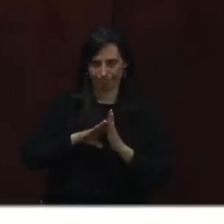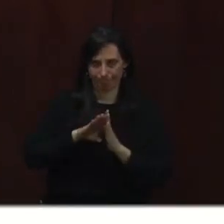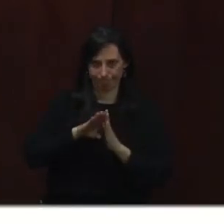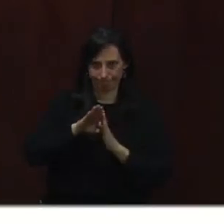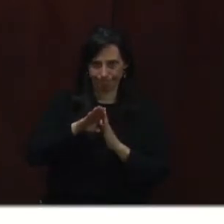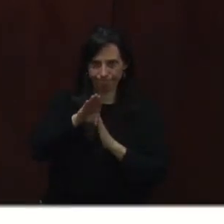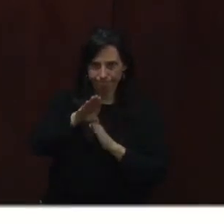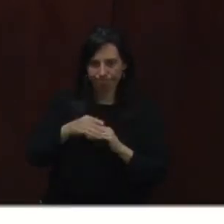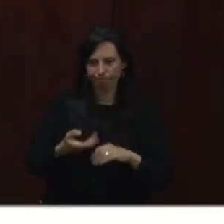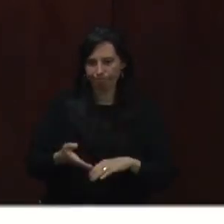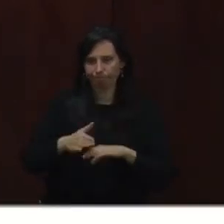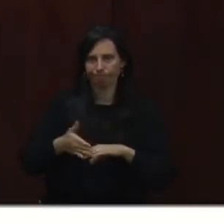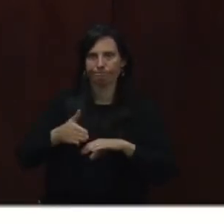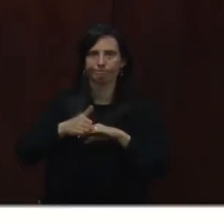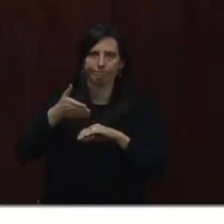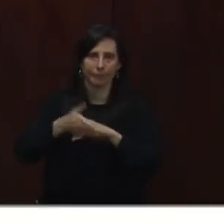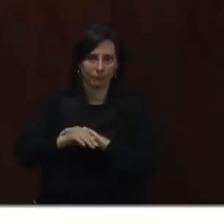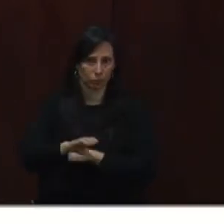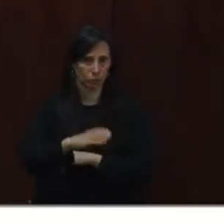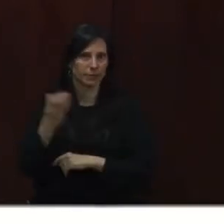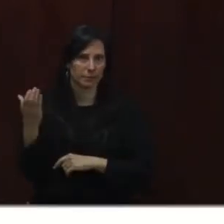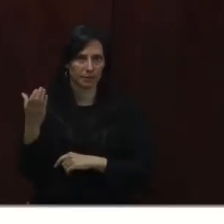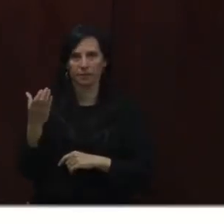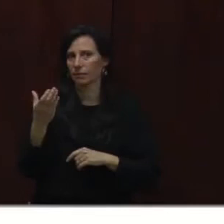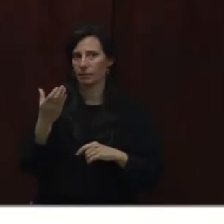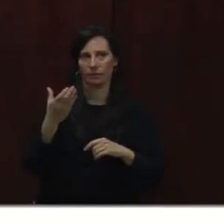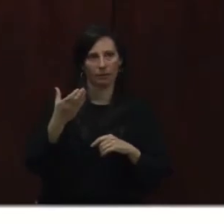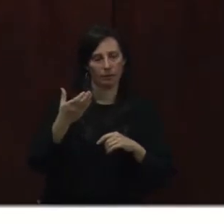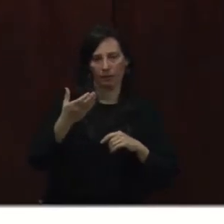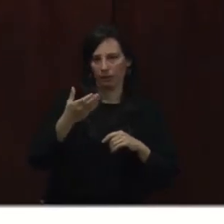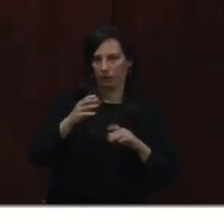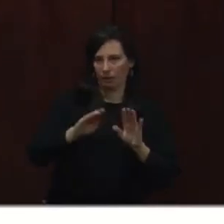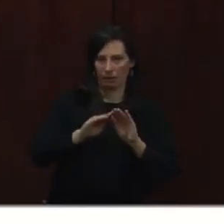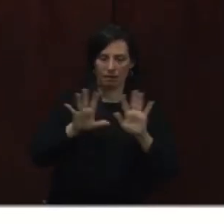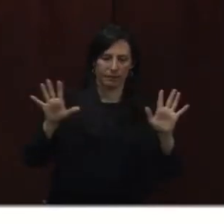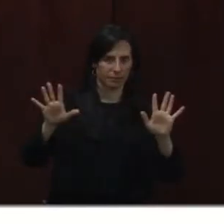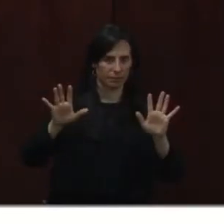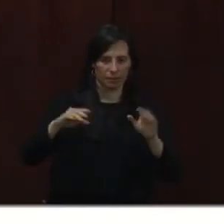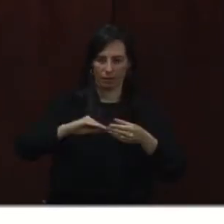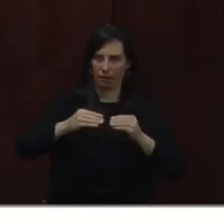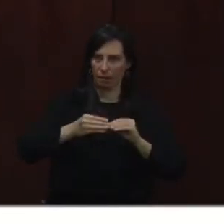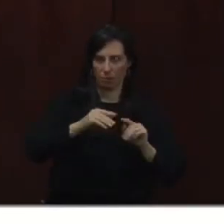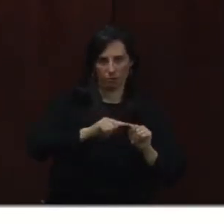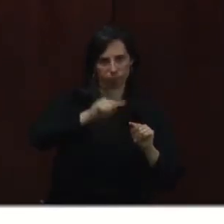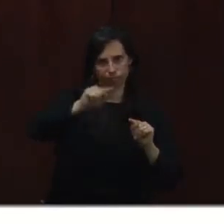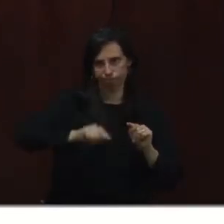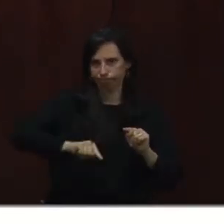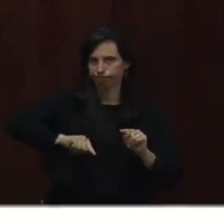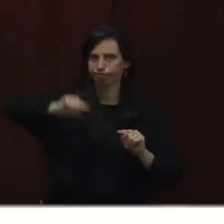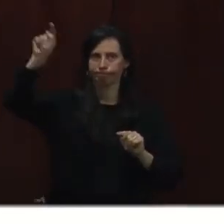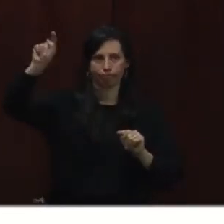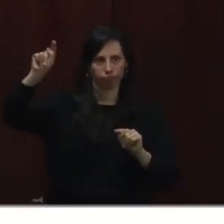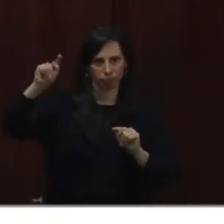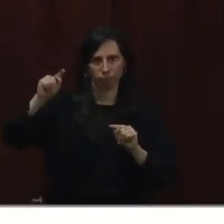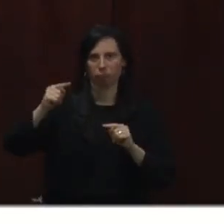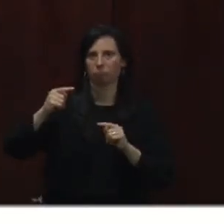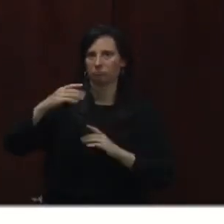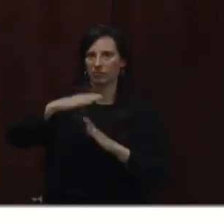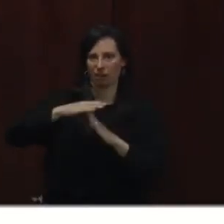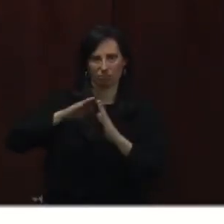post-Christmas. This is definitely, you can see there, the largest surge of cases that we've experienced since